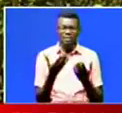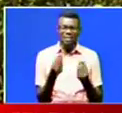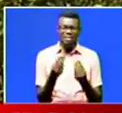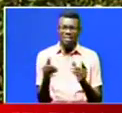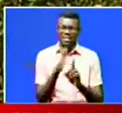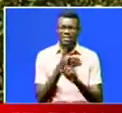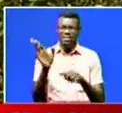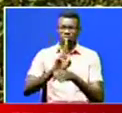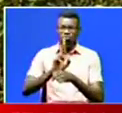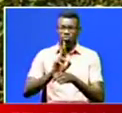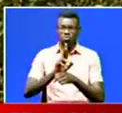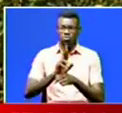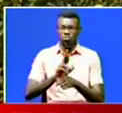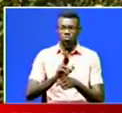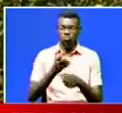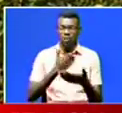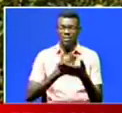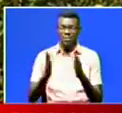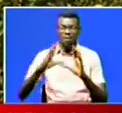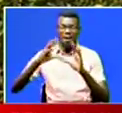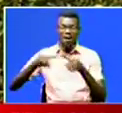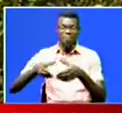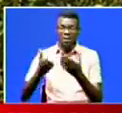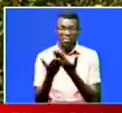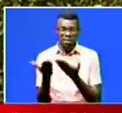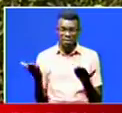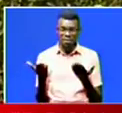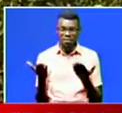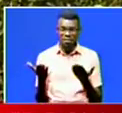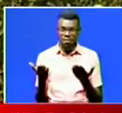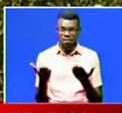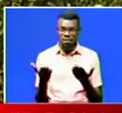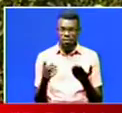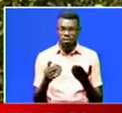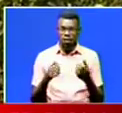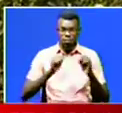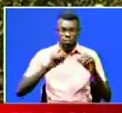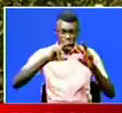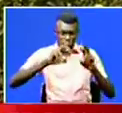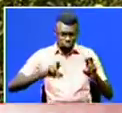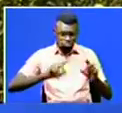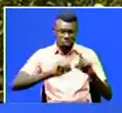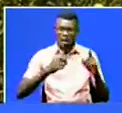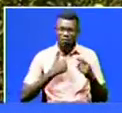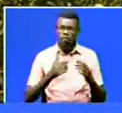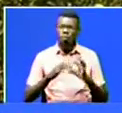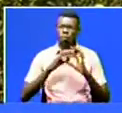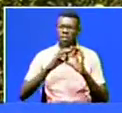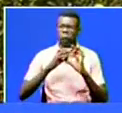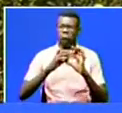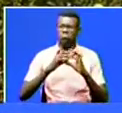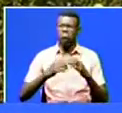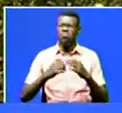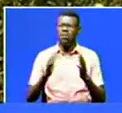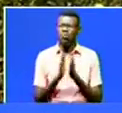Some of the companies that may be involved very well connected with the